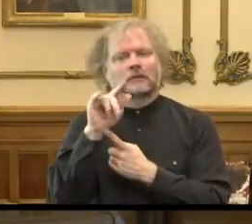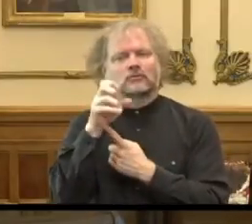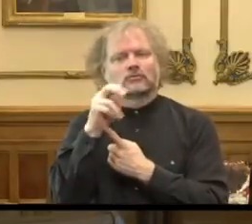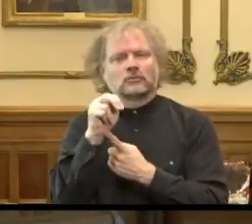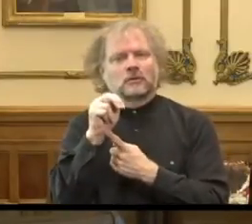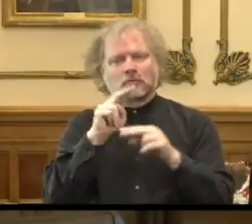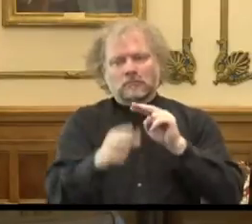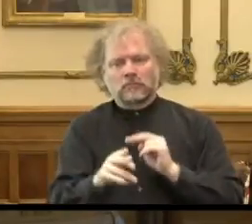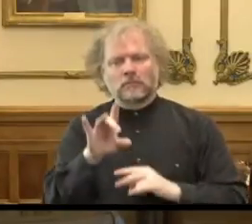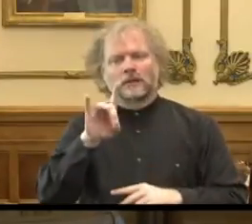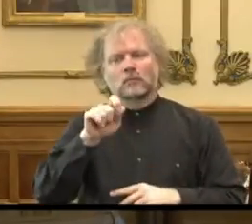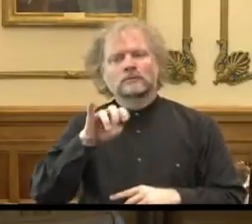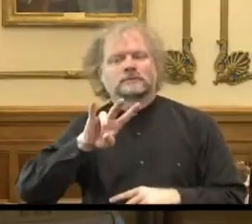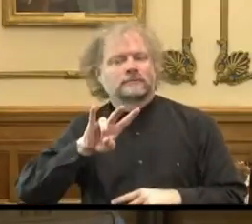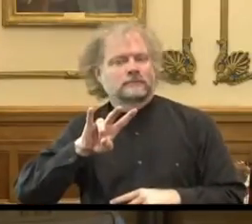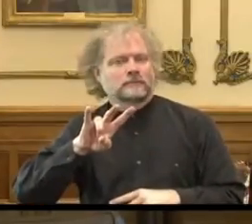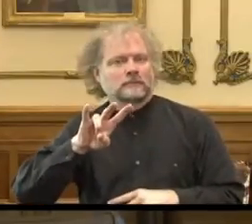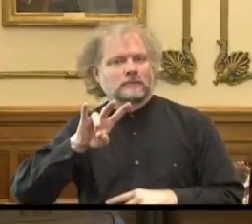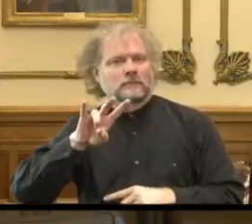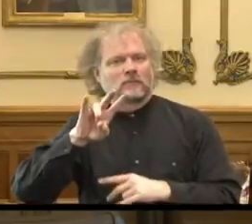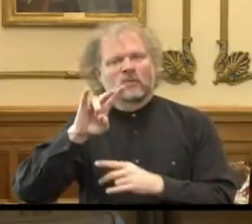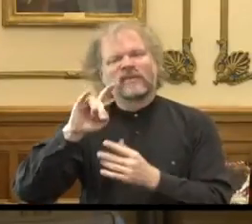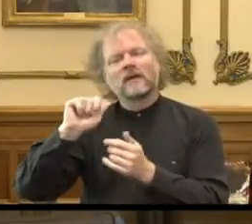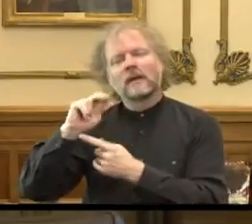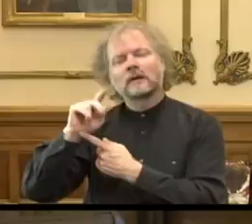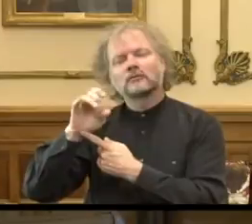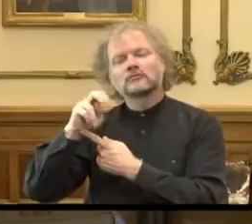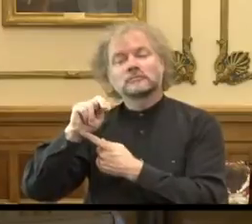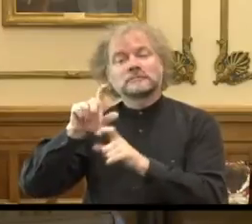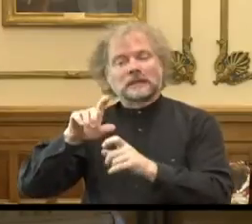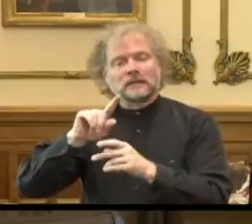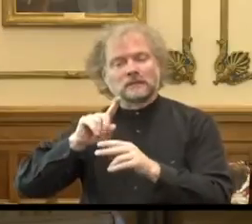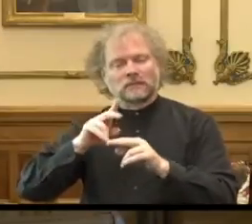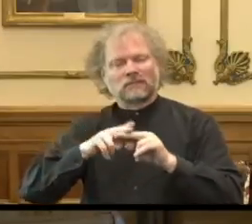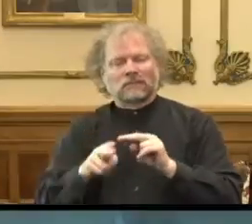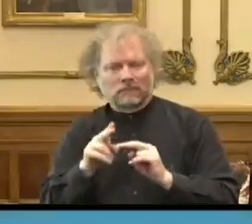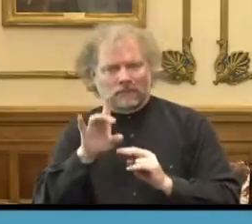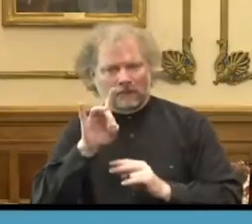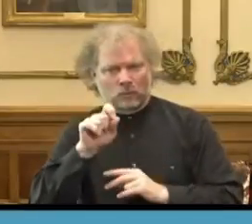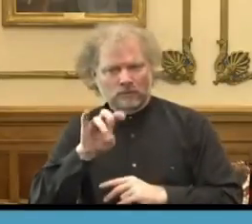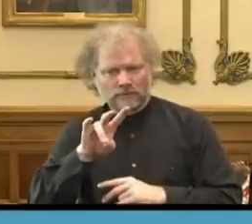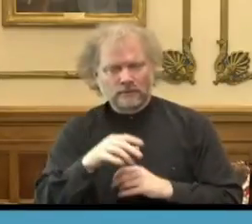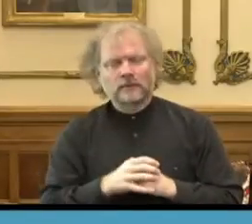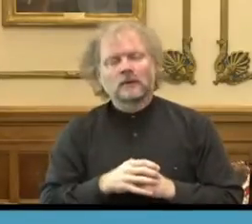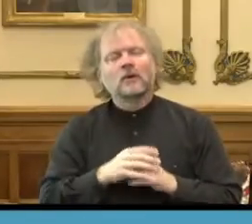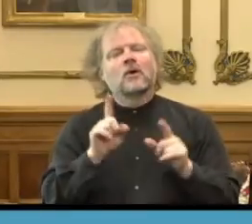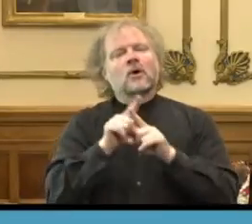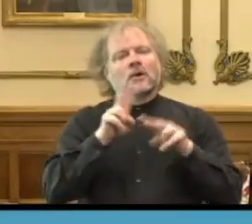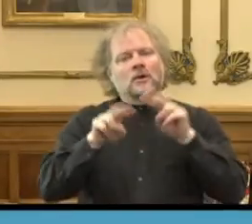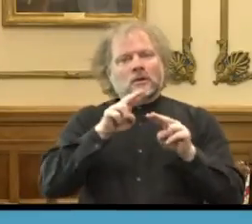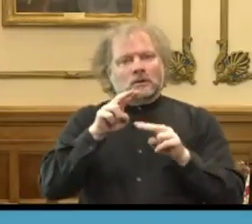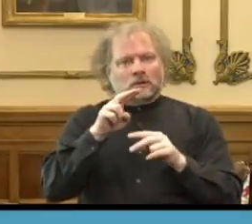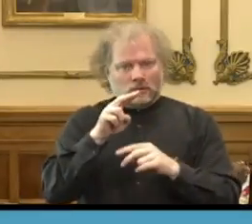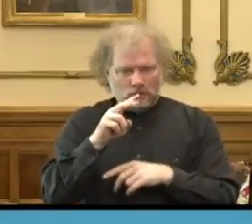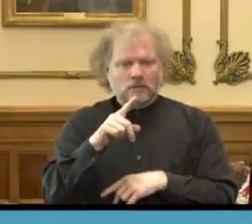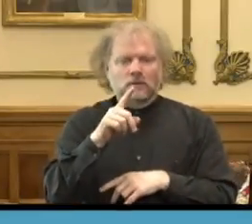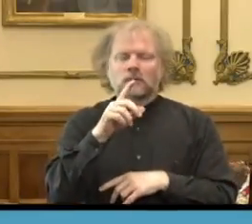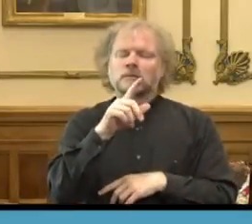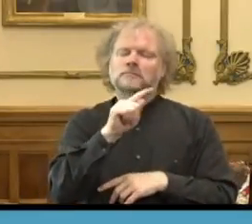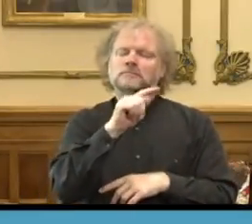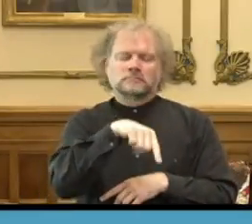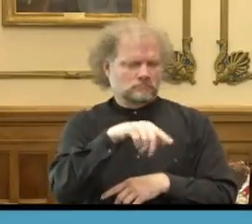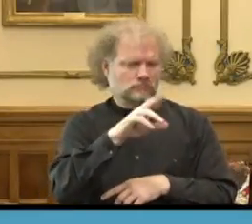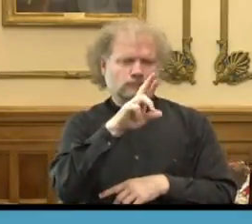to 8.7% with the addition of those antigen tests. We also continue to evaluate the data from our partners at